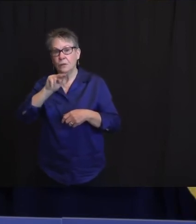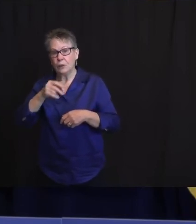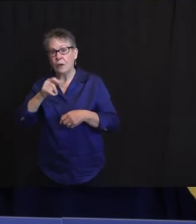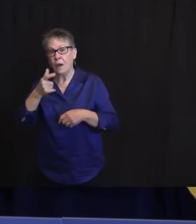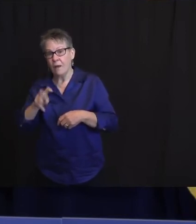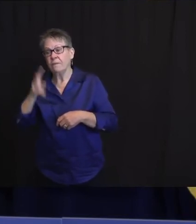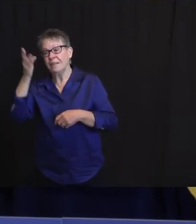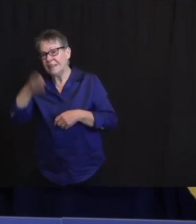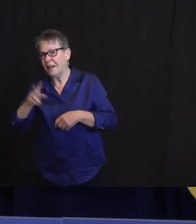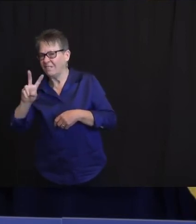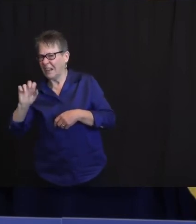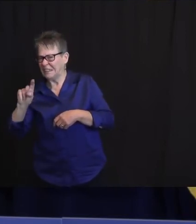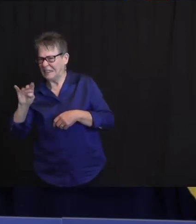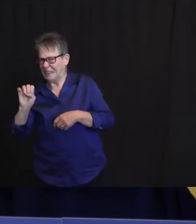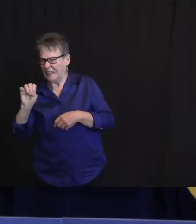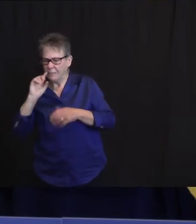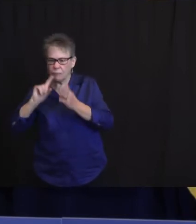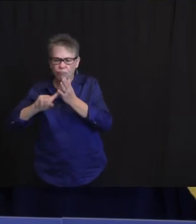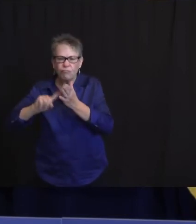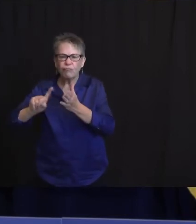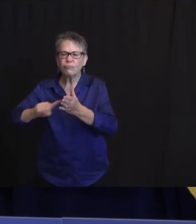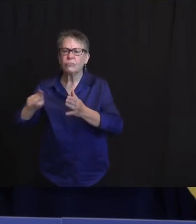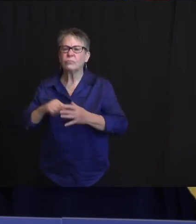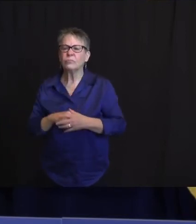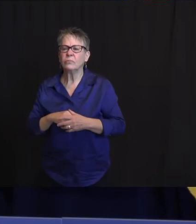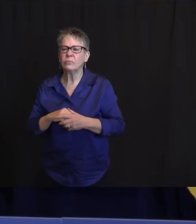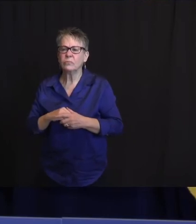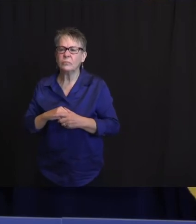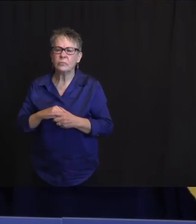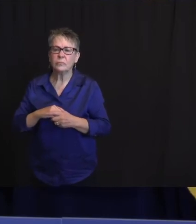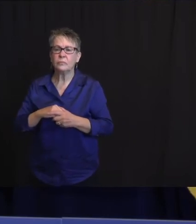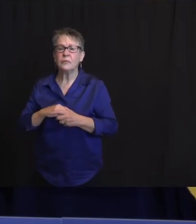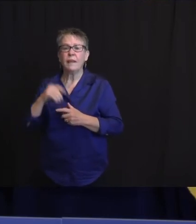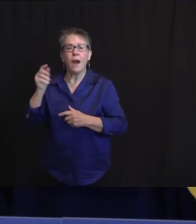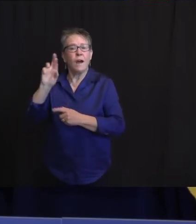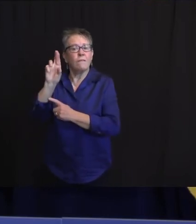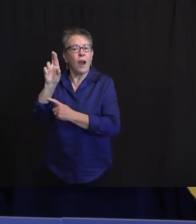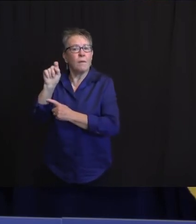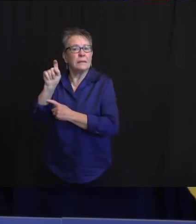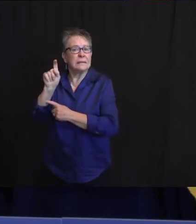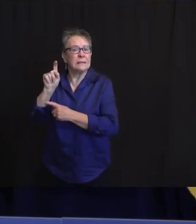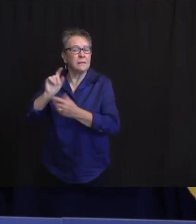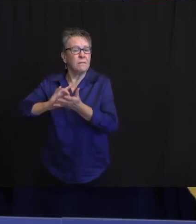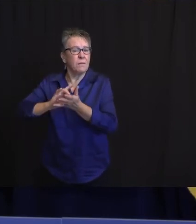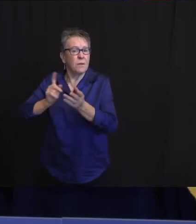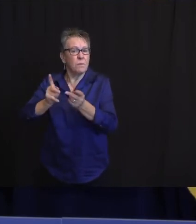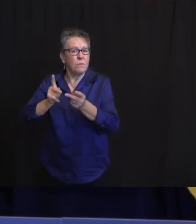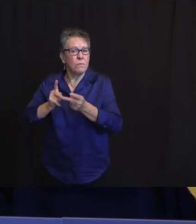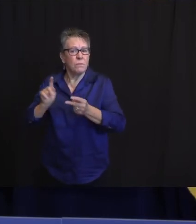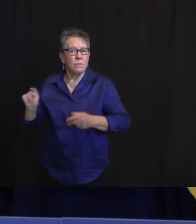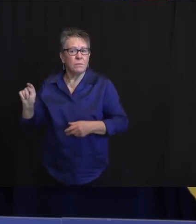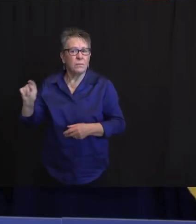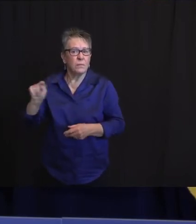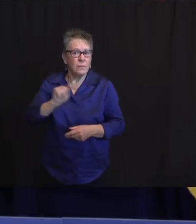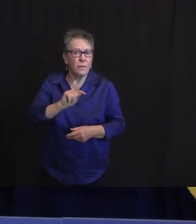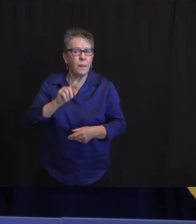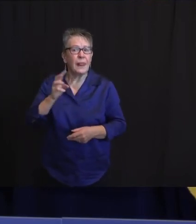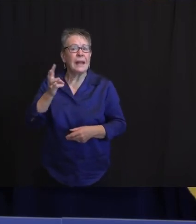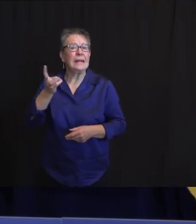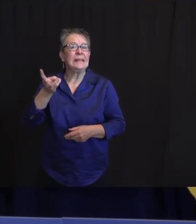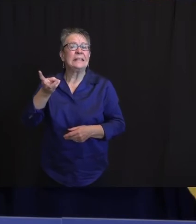population. To date, 69 vaccination clinics have been held at long-term care facilities.